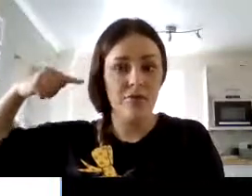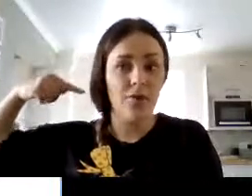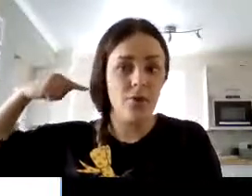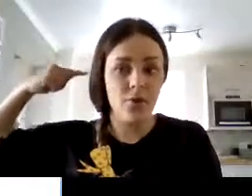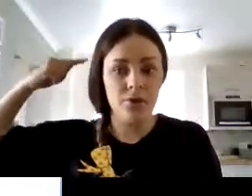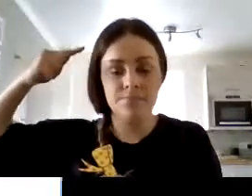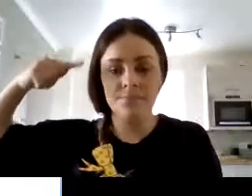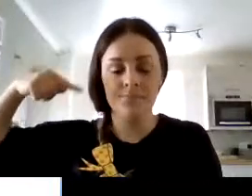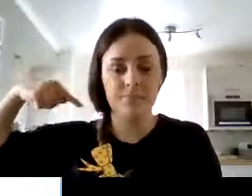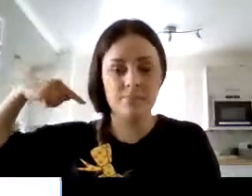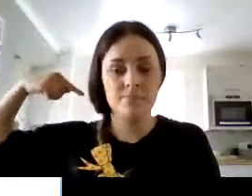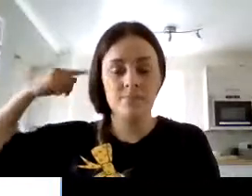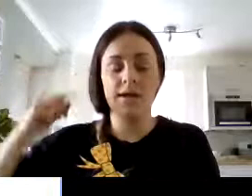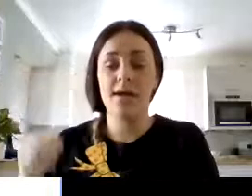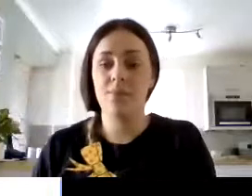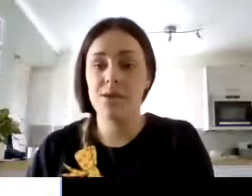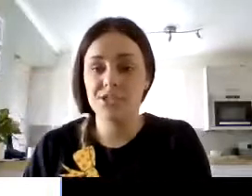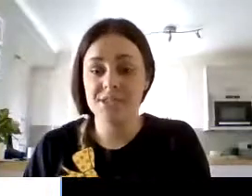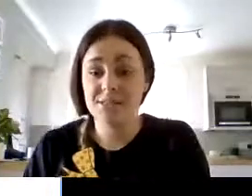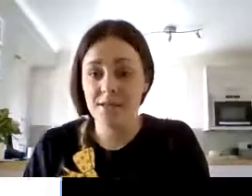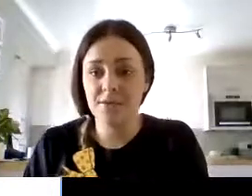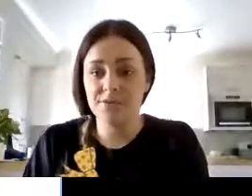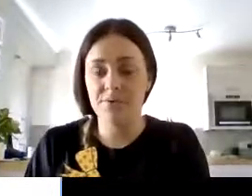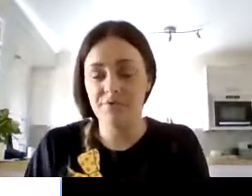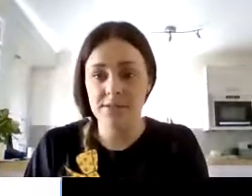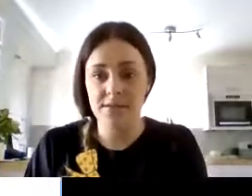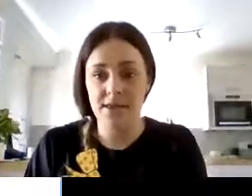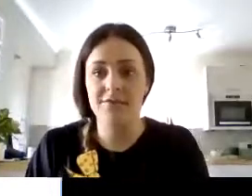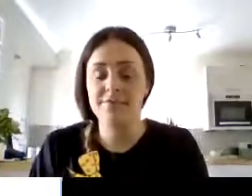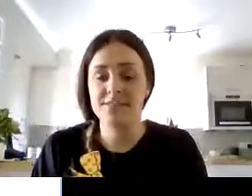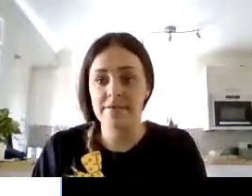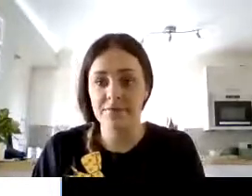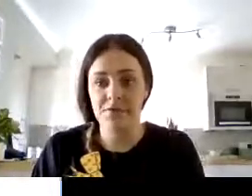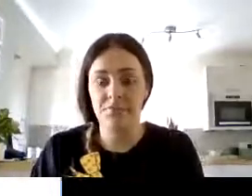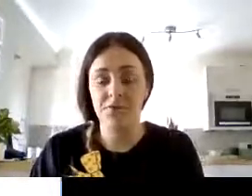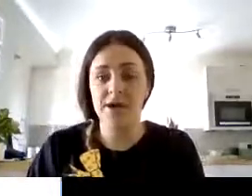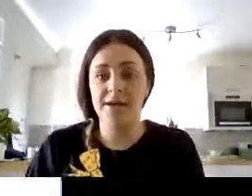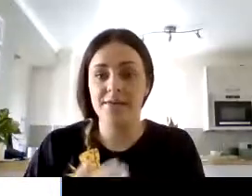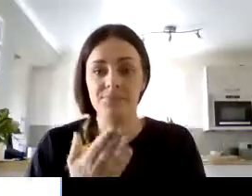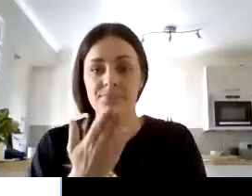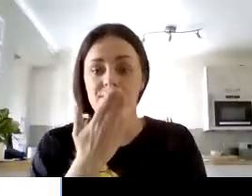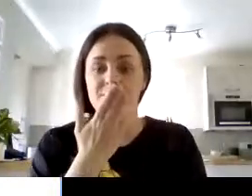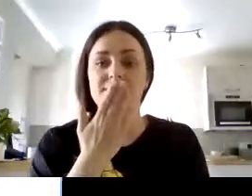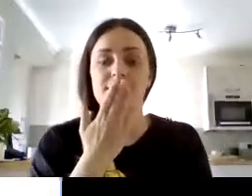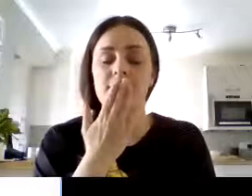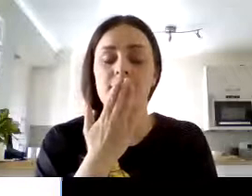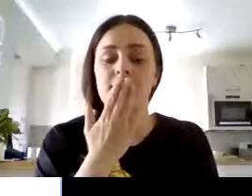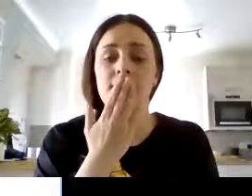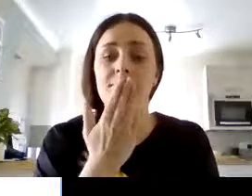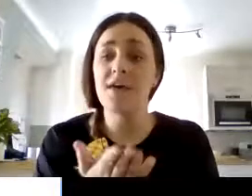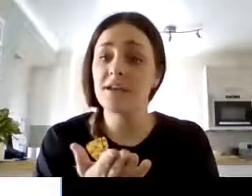noise, roar. And the witch says thank you to her friends at the end for saving her from the dragon. We